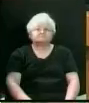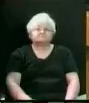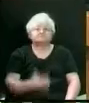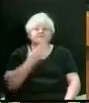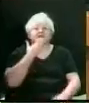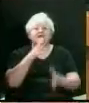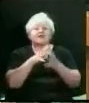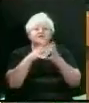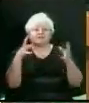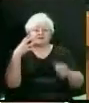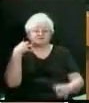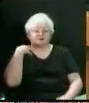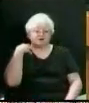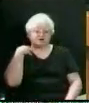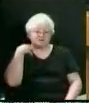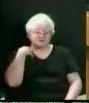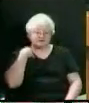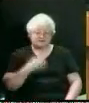Mr. Chairman.